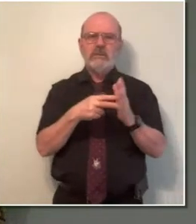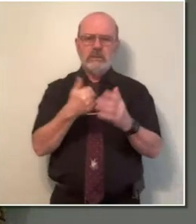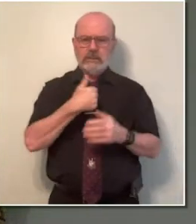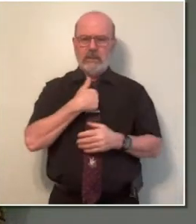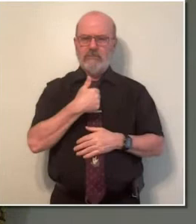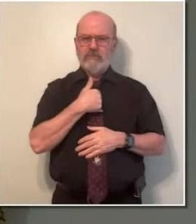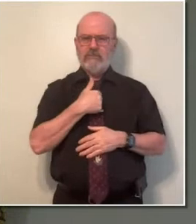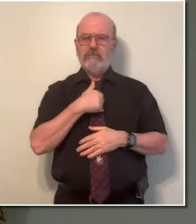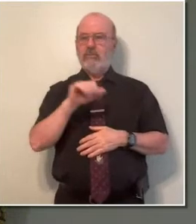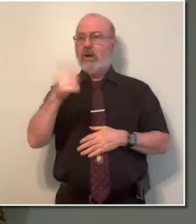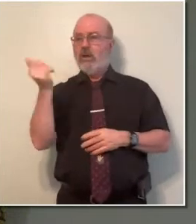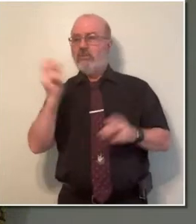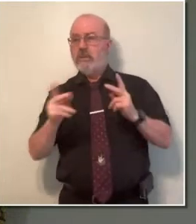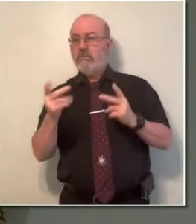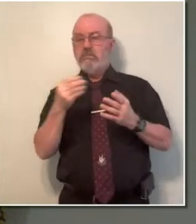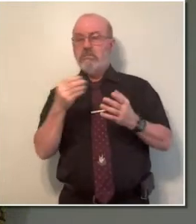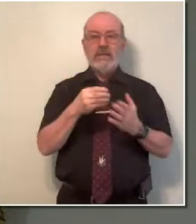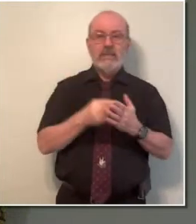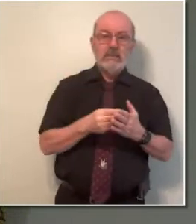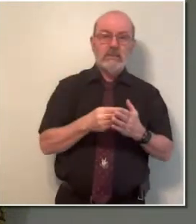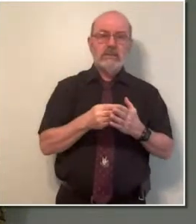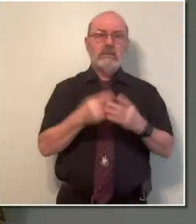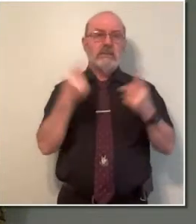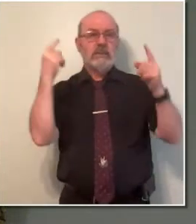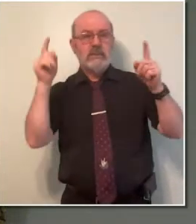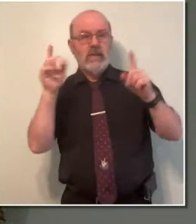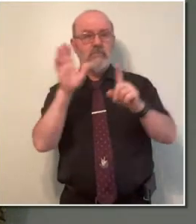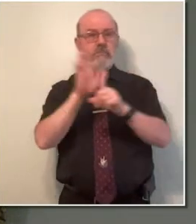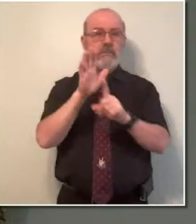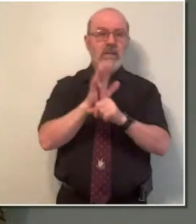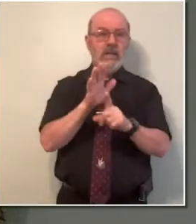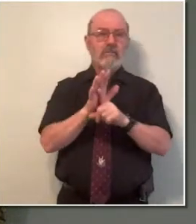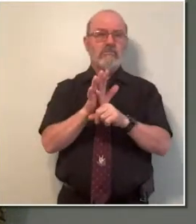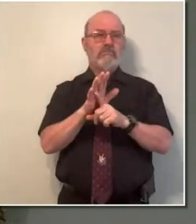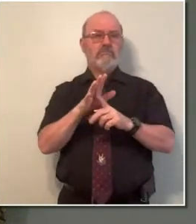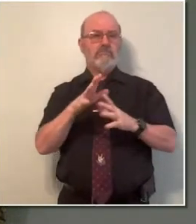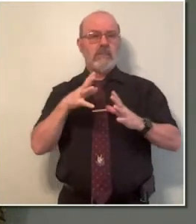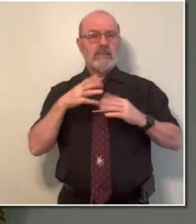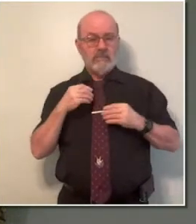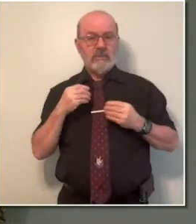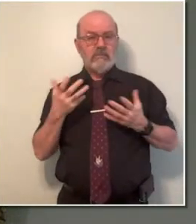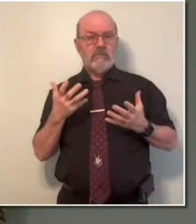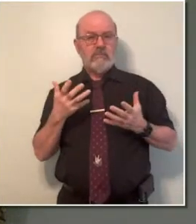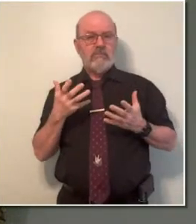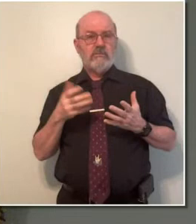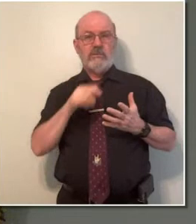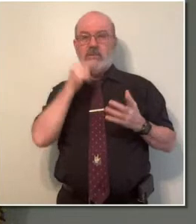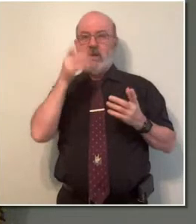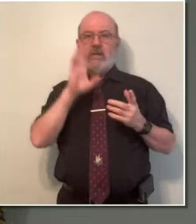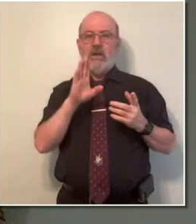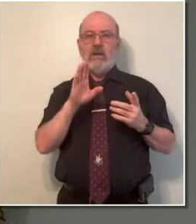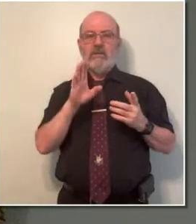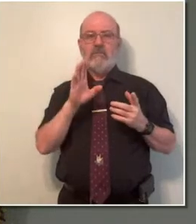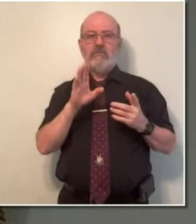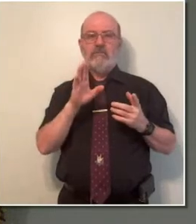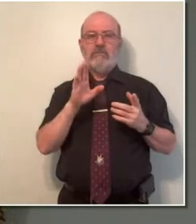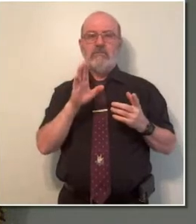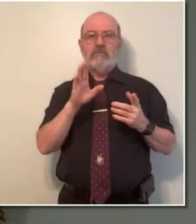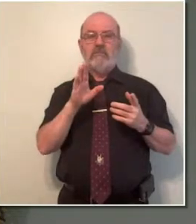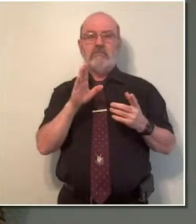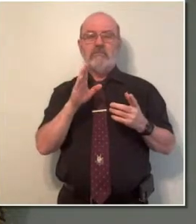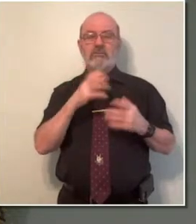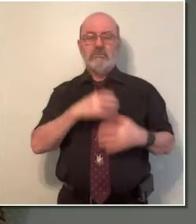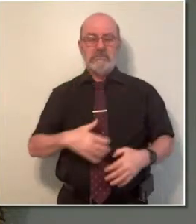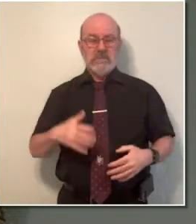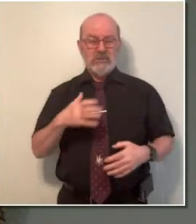it others? Is it money? Is it success, popularity, acceptance? If it's not God, you can bank on being miserable. You